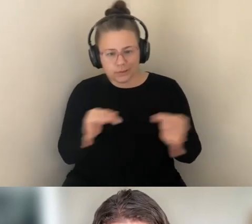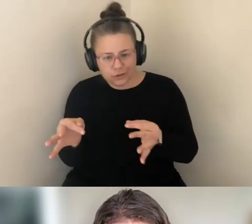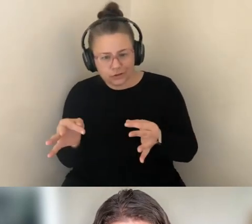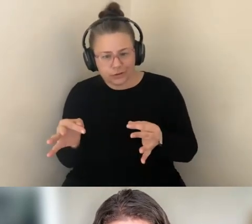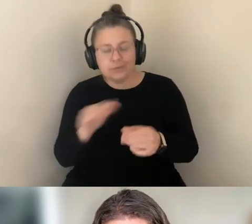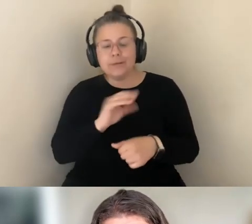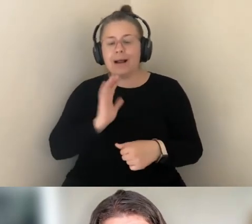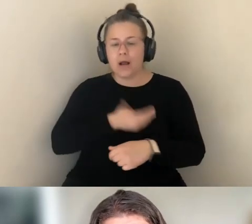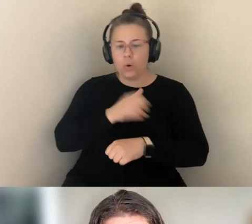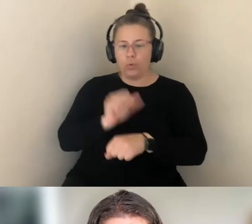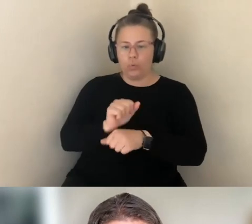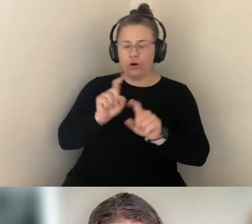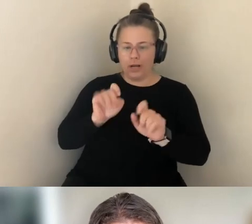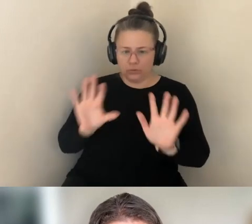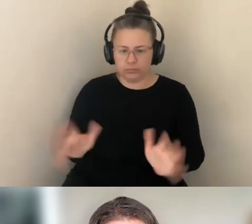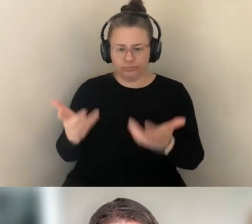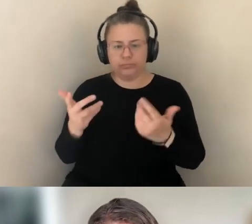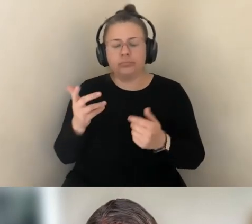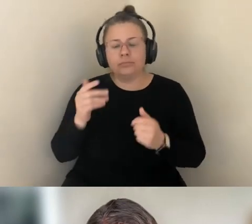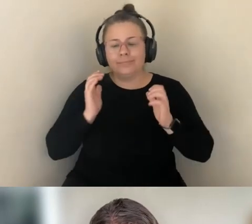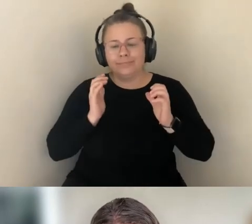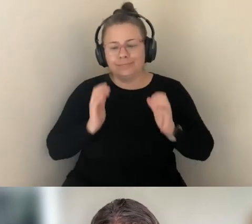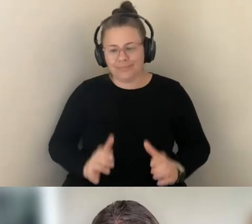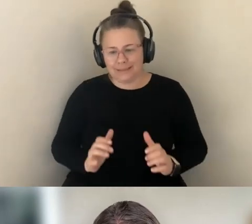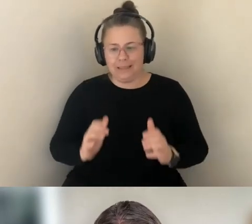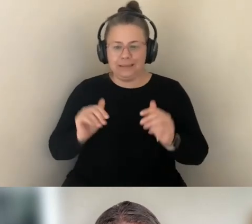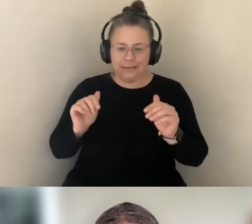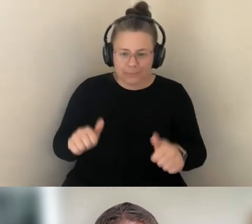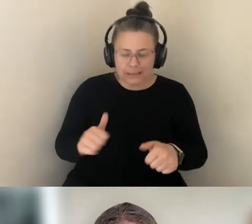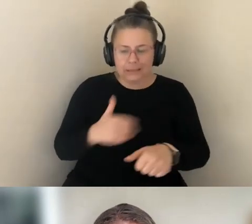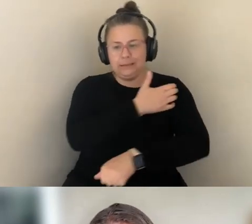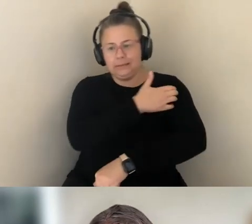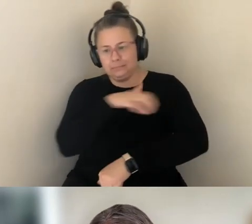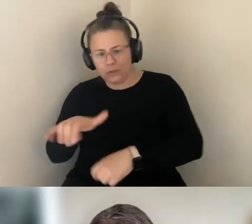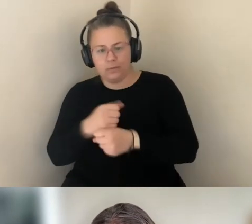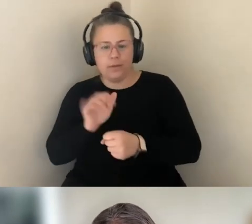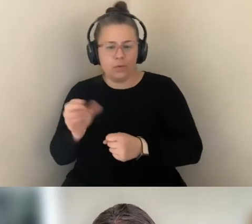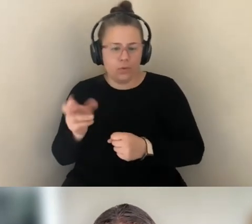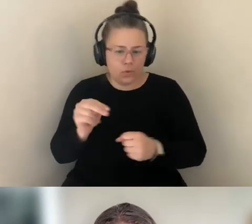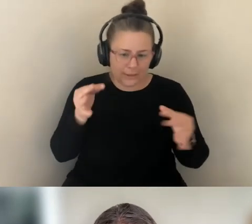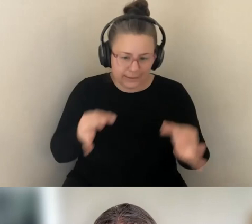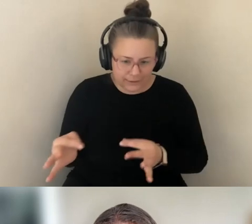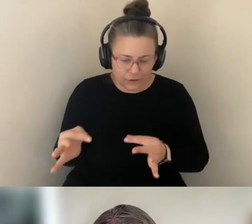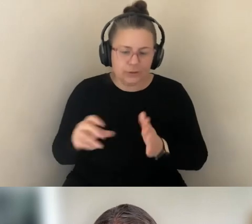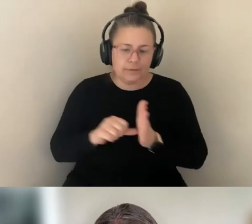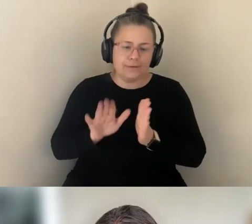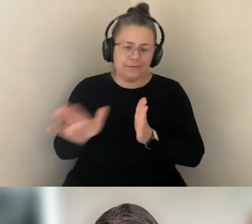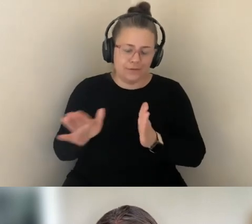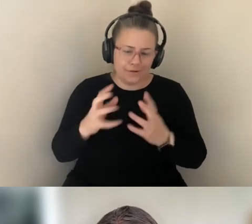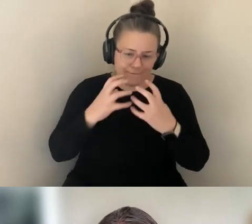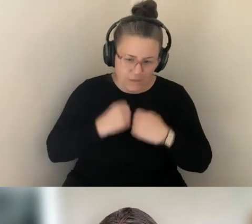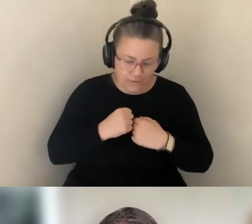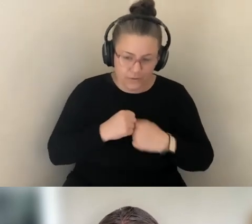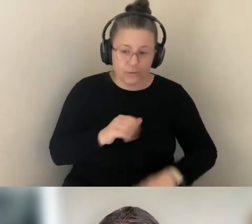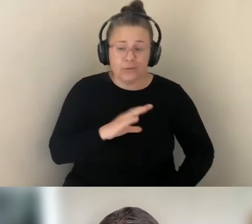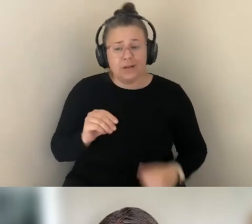to make decisions that are consistent with their own values and based on relevant information. Genetic counseling training does include attention to